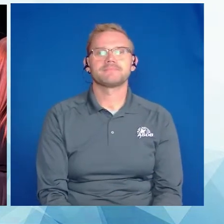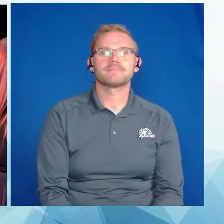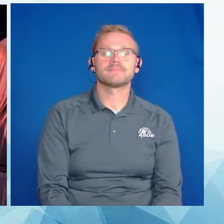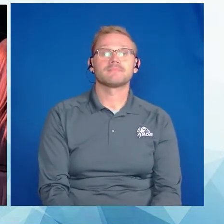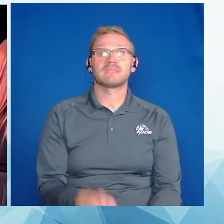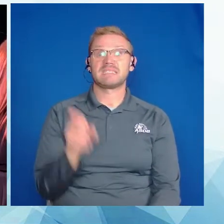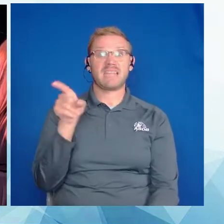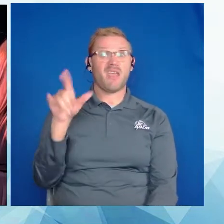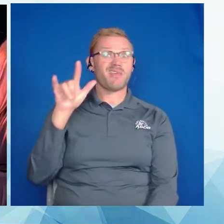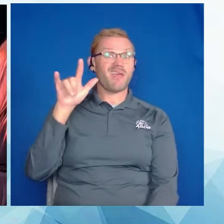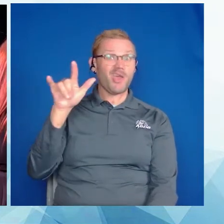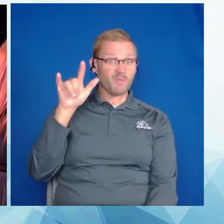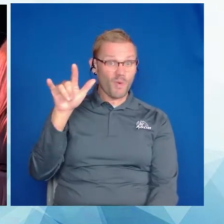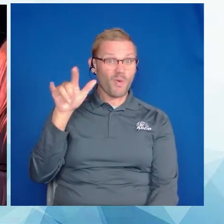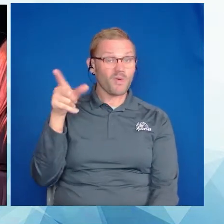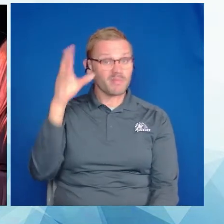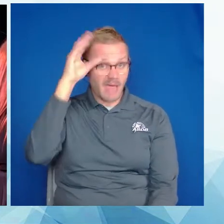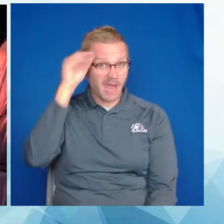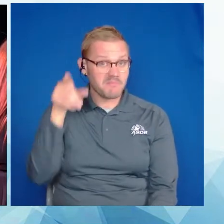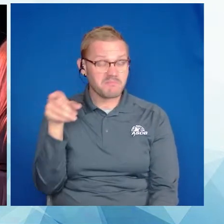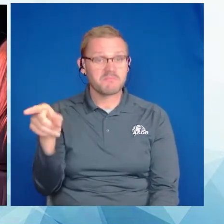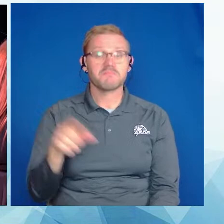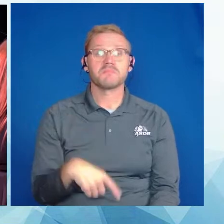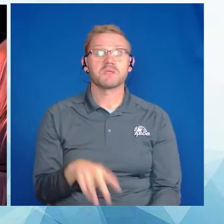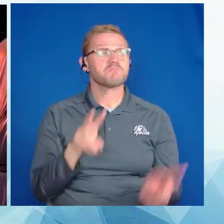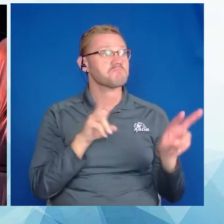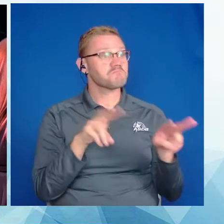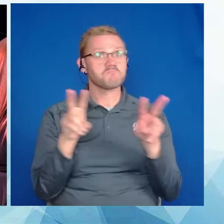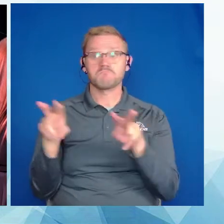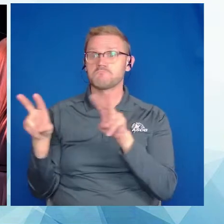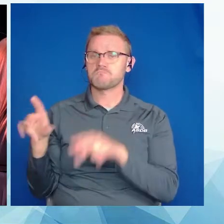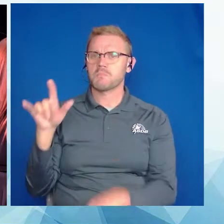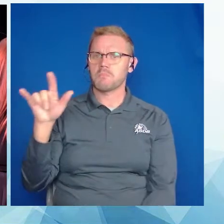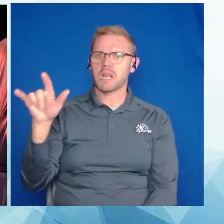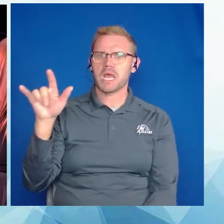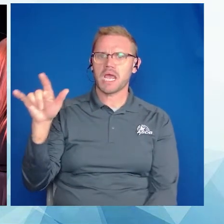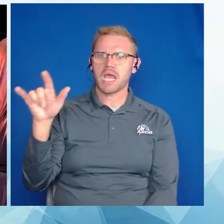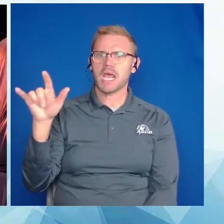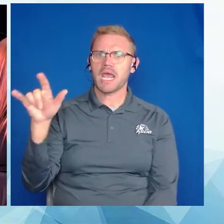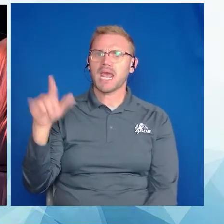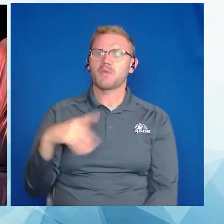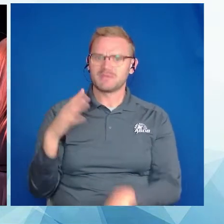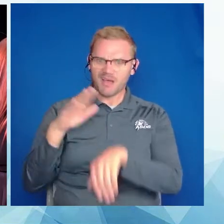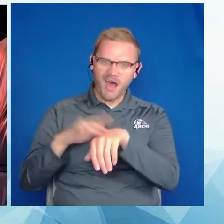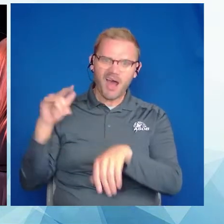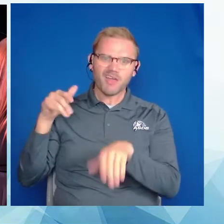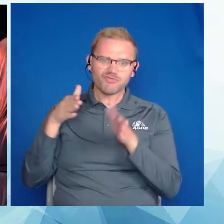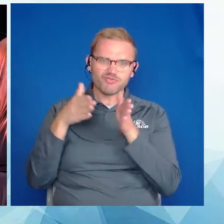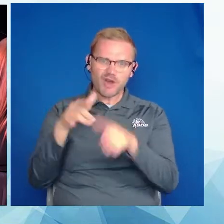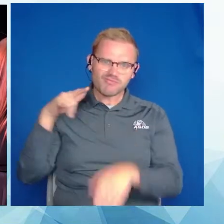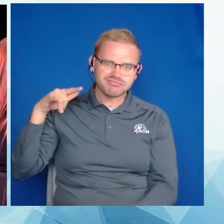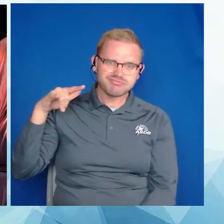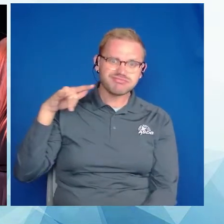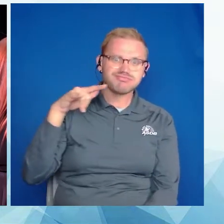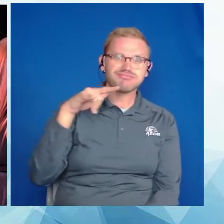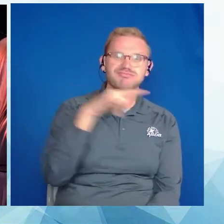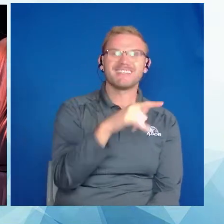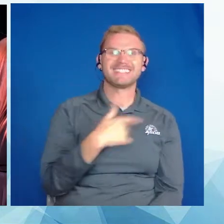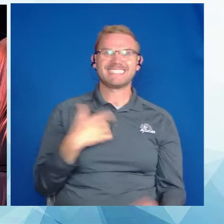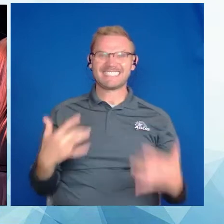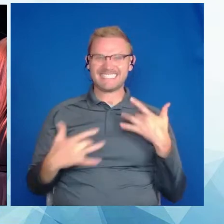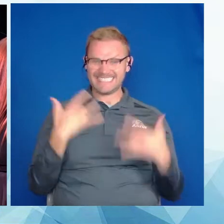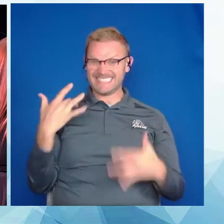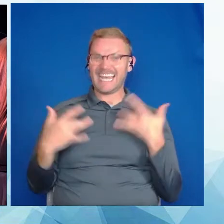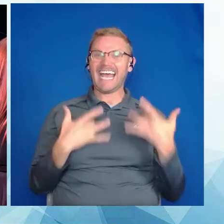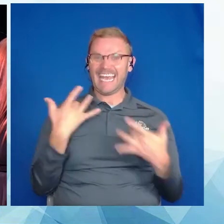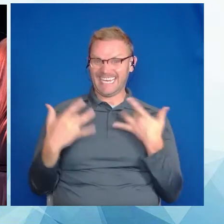the airport and saw that the plane was on the runway. He was excited